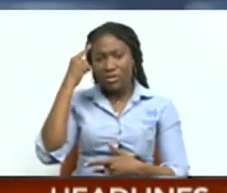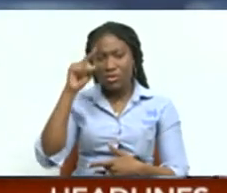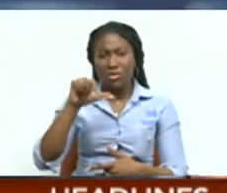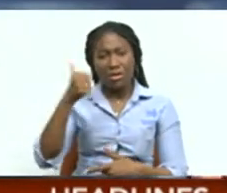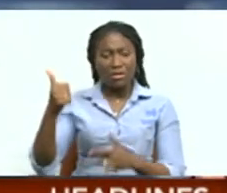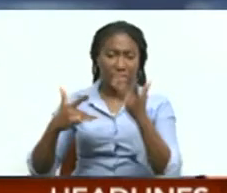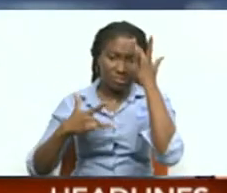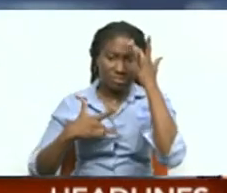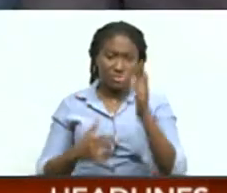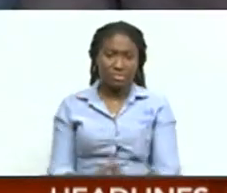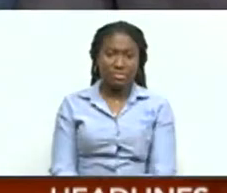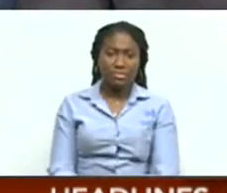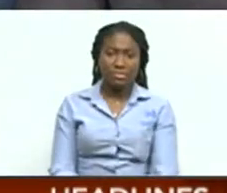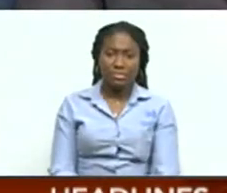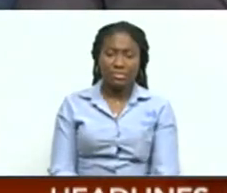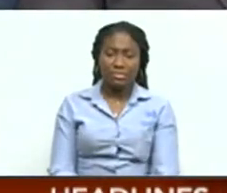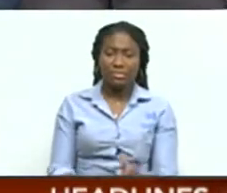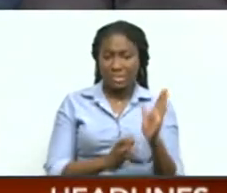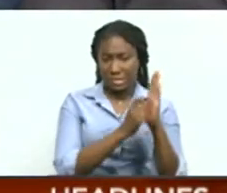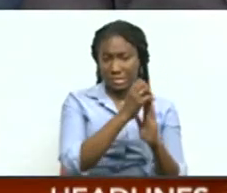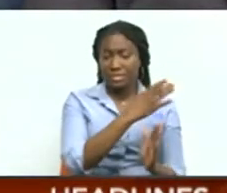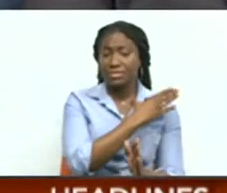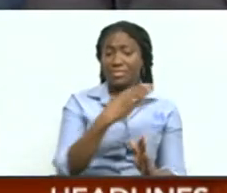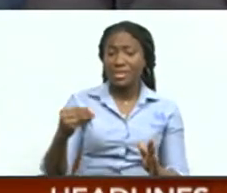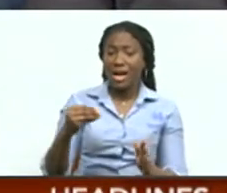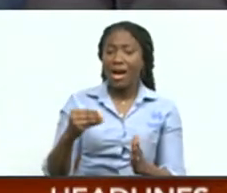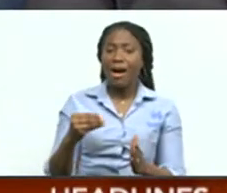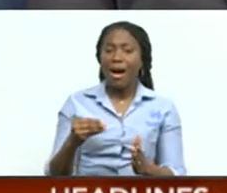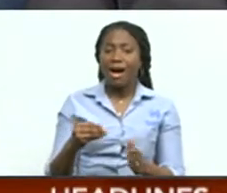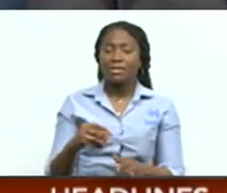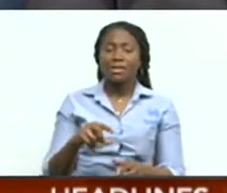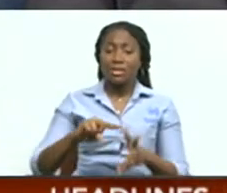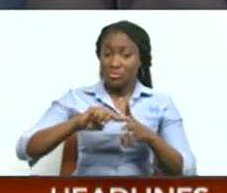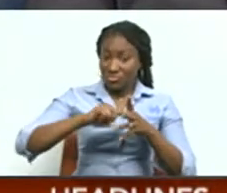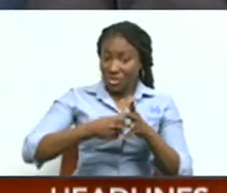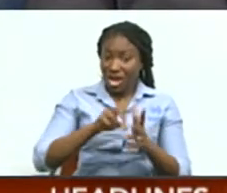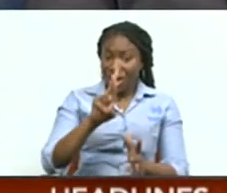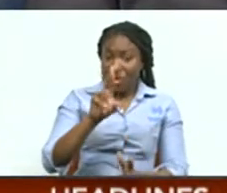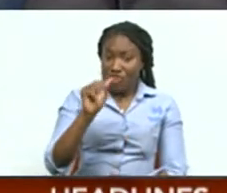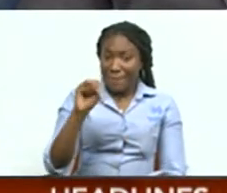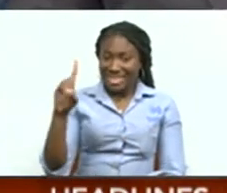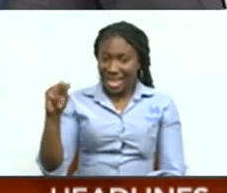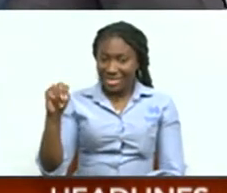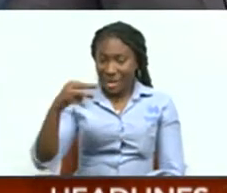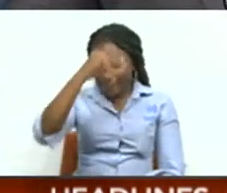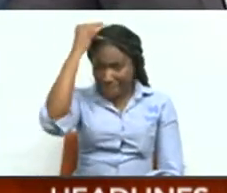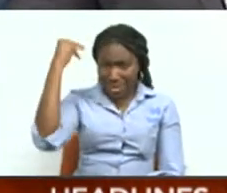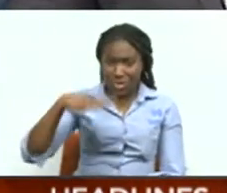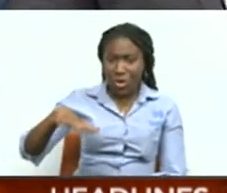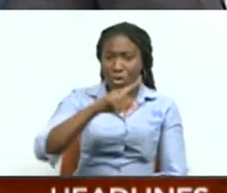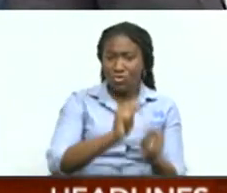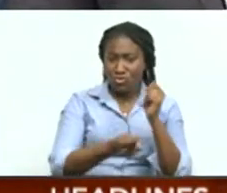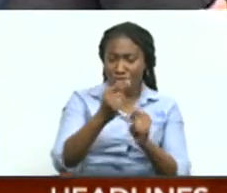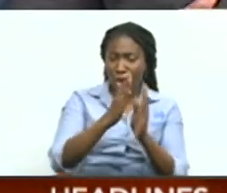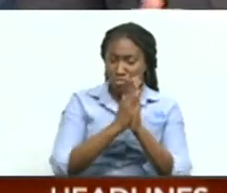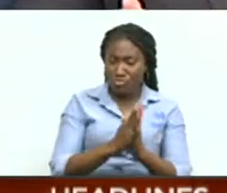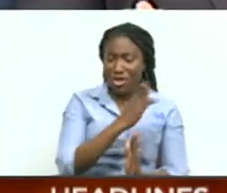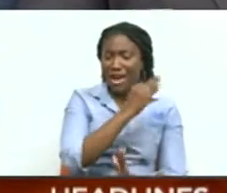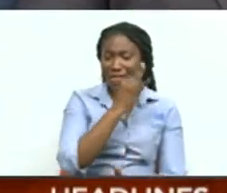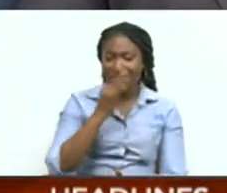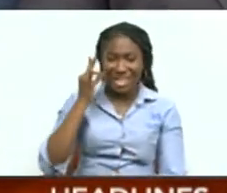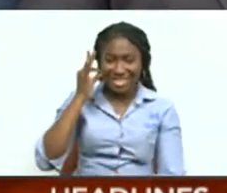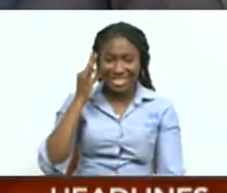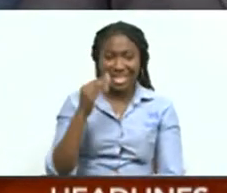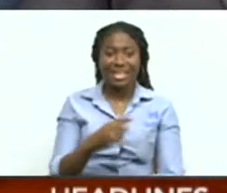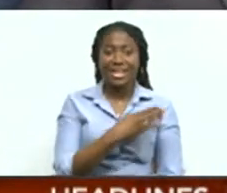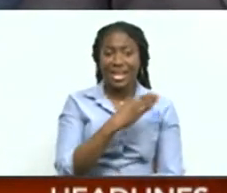unspecified cancer. Since the beginning of Ramadan, Muslims across TNT have been praying and fasting. However,